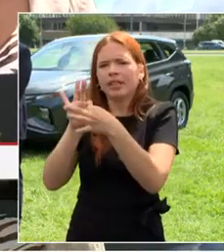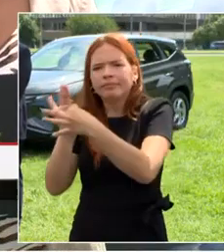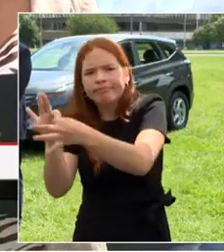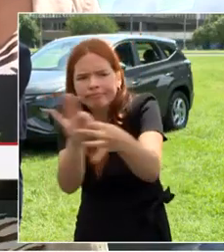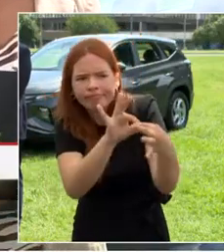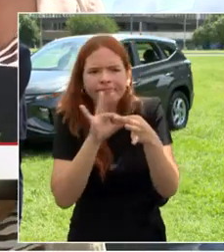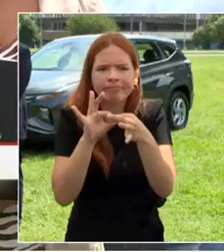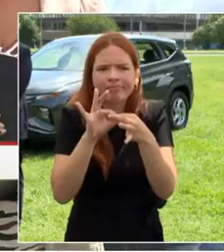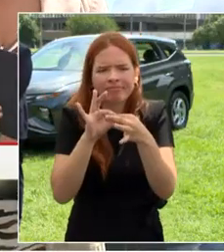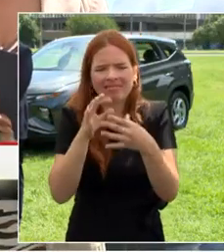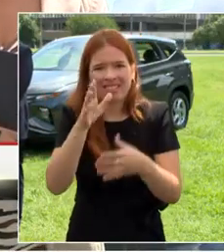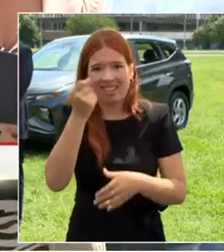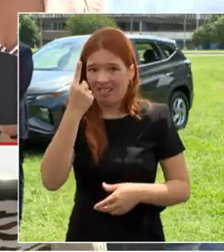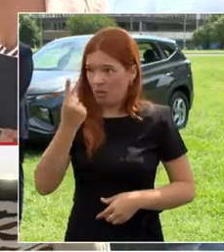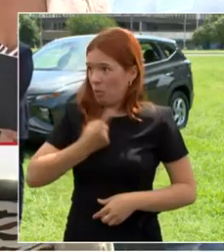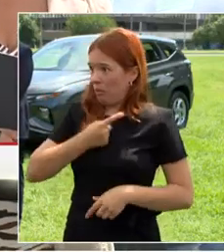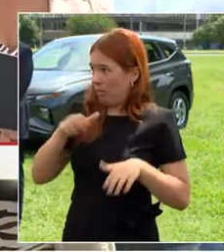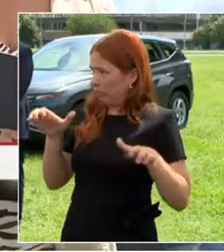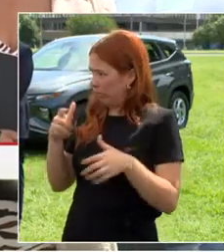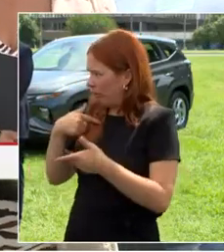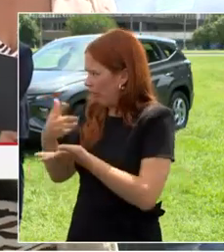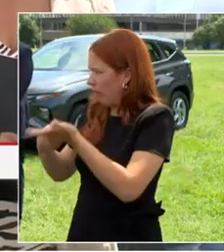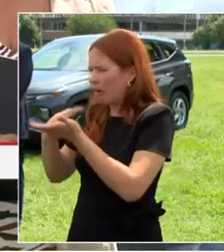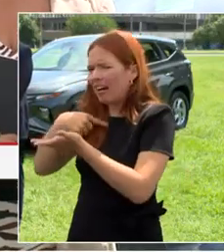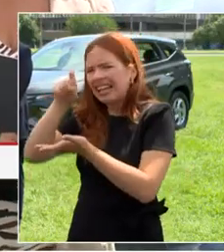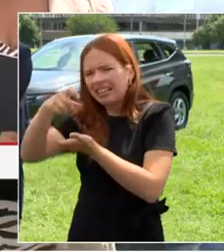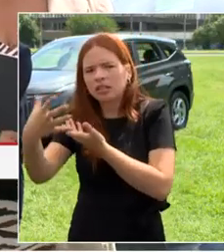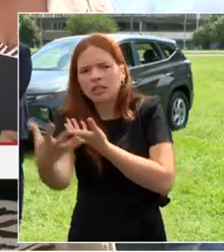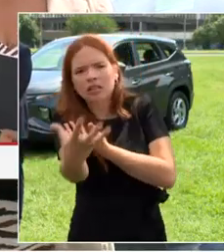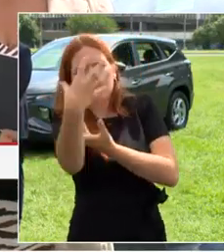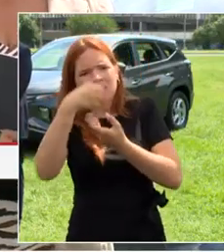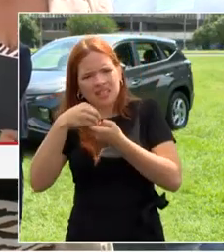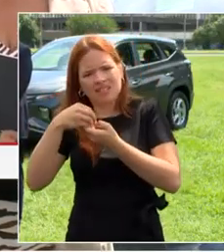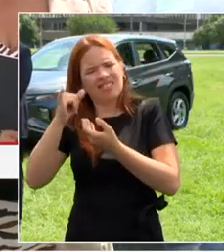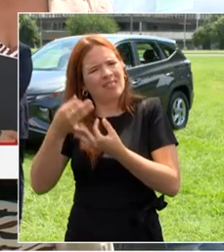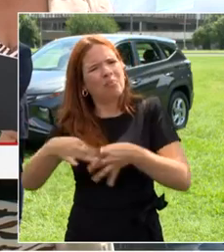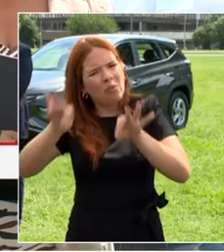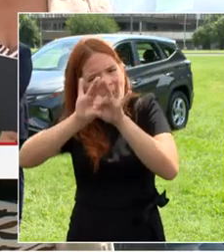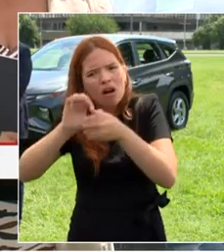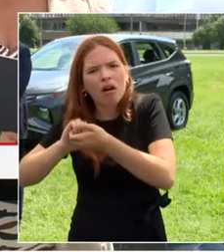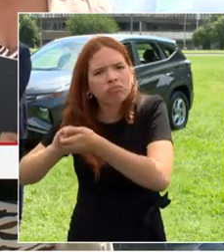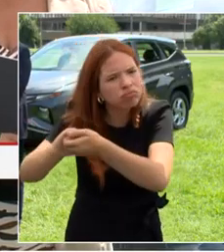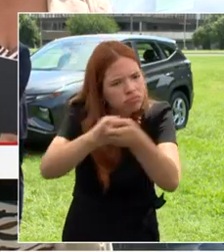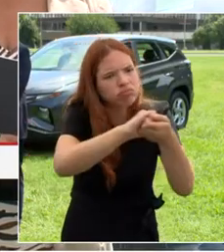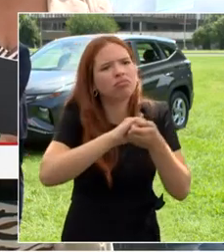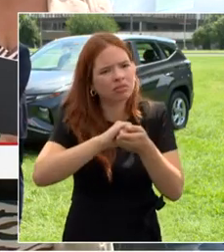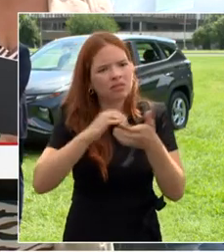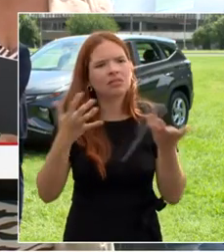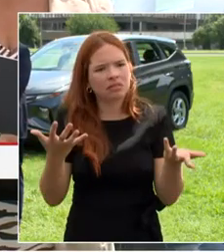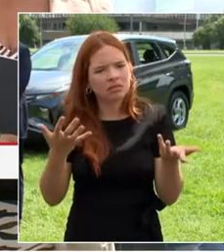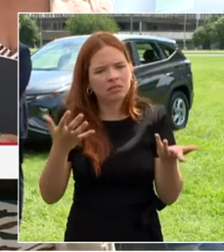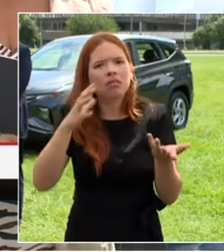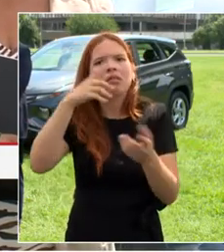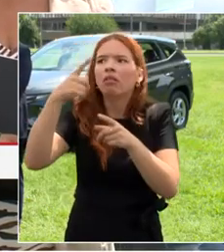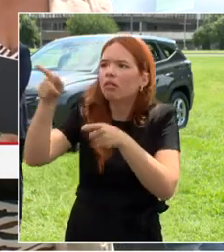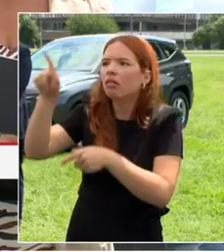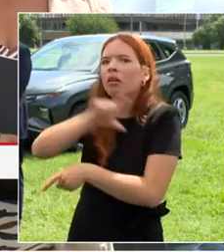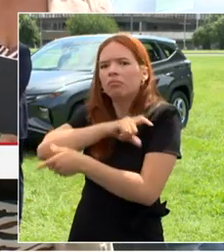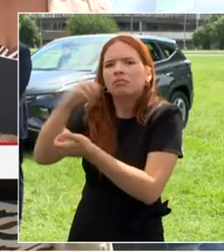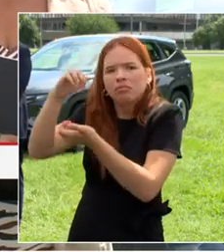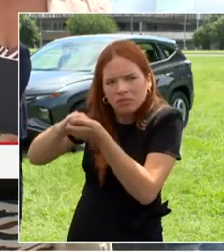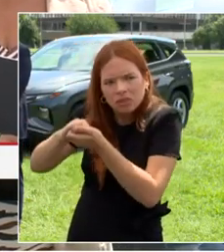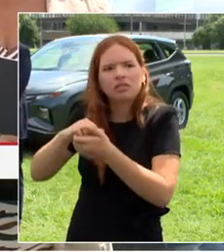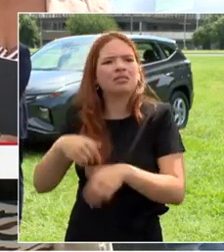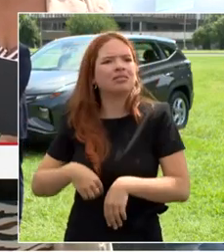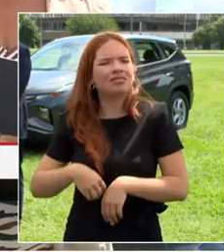the Metropolitan Police Department have fantastic ideas on ways that we can help our community and how we can